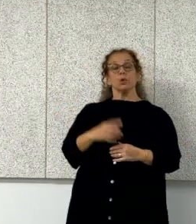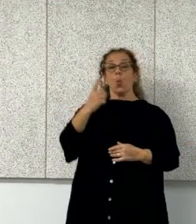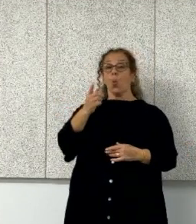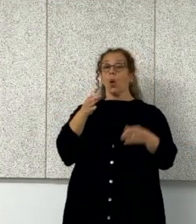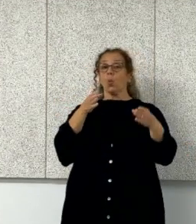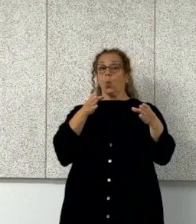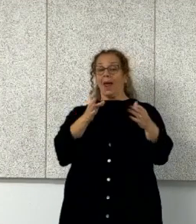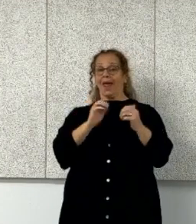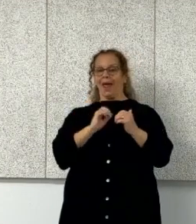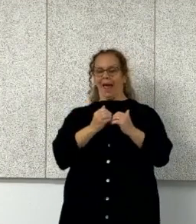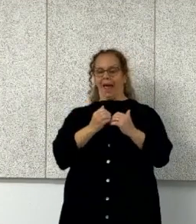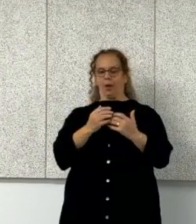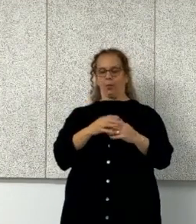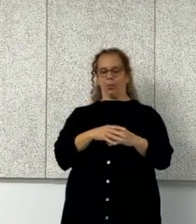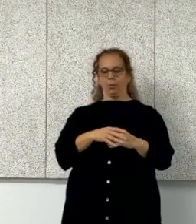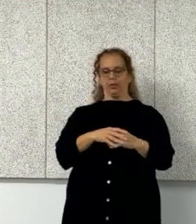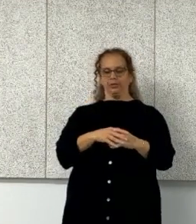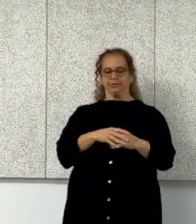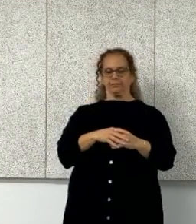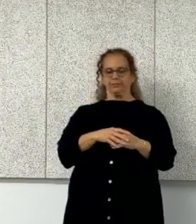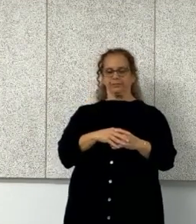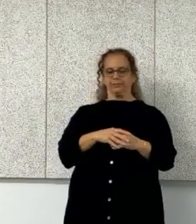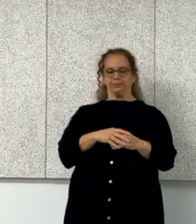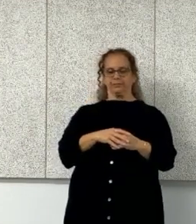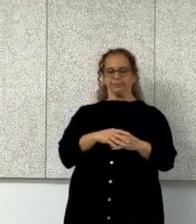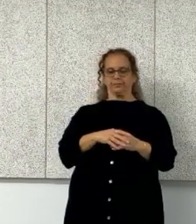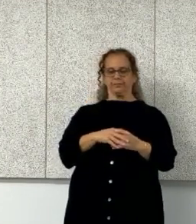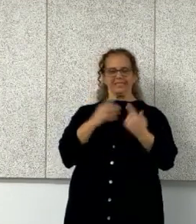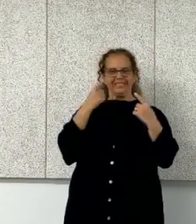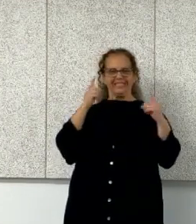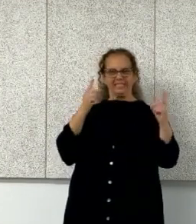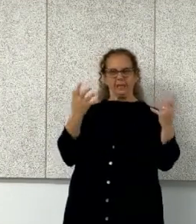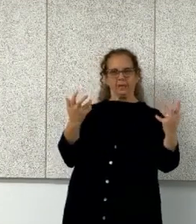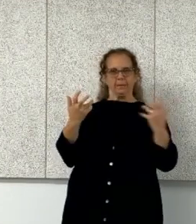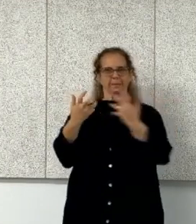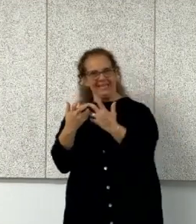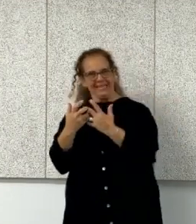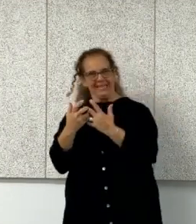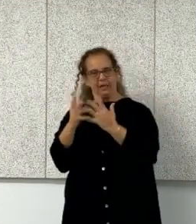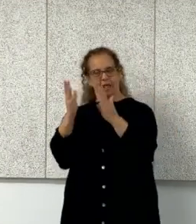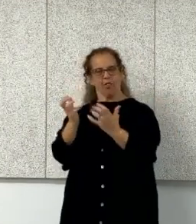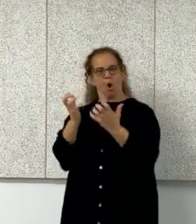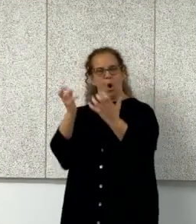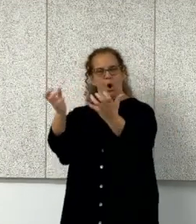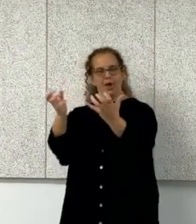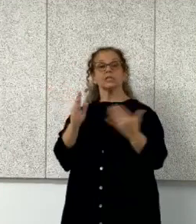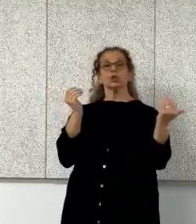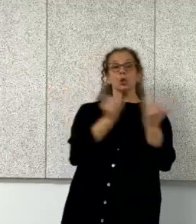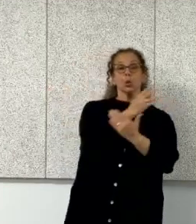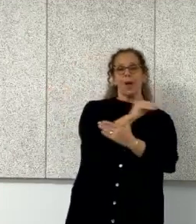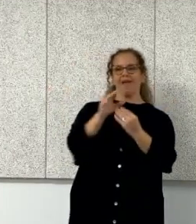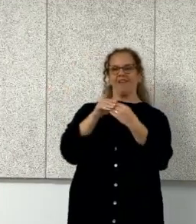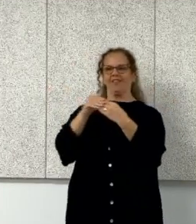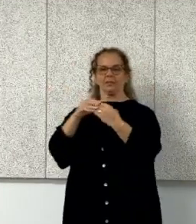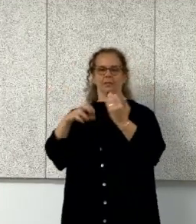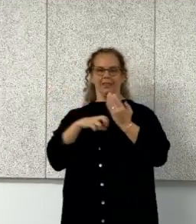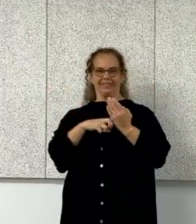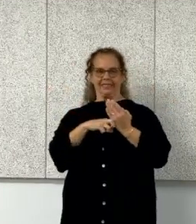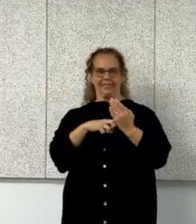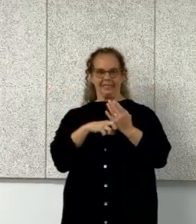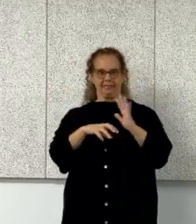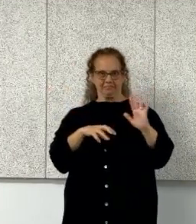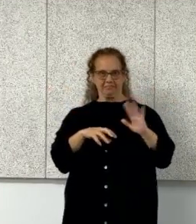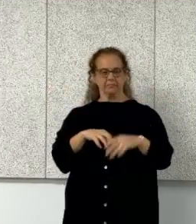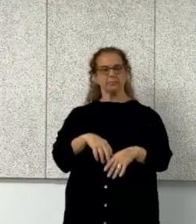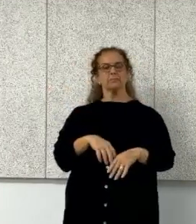that folks are talking about accomplishing that is through new and flexible ticketing models. Like, if we're gonna get to the nuts and bolts of it